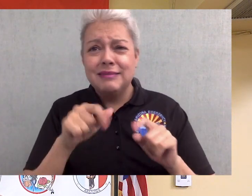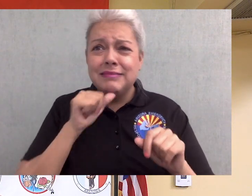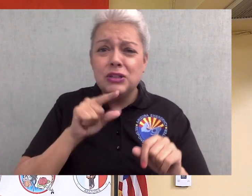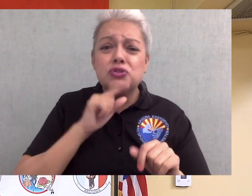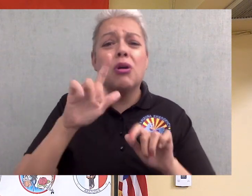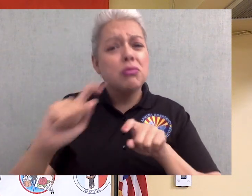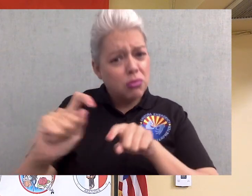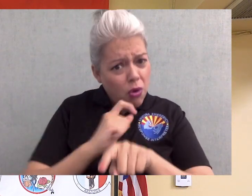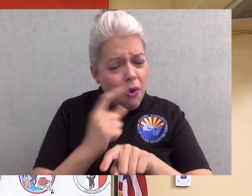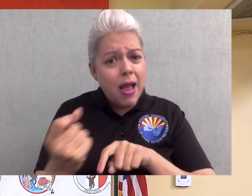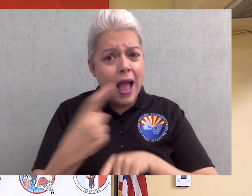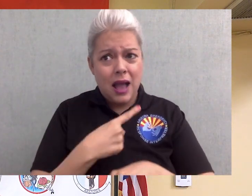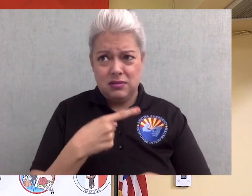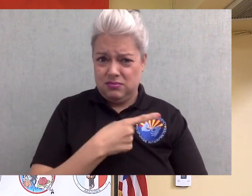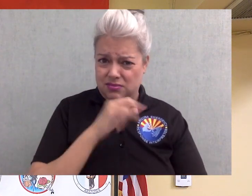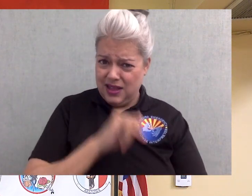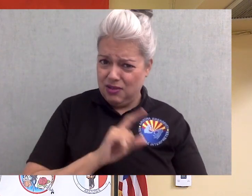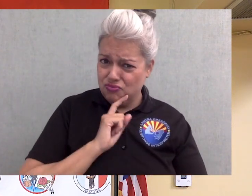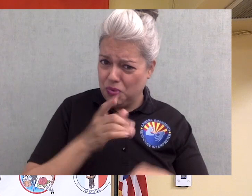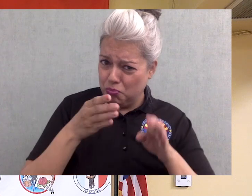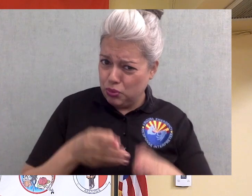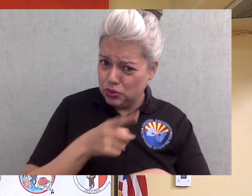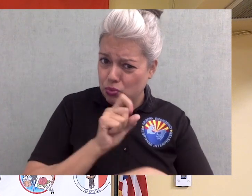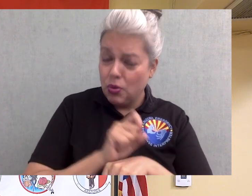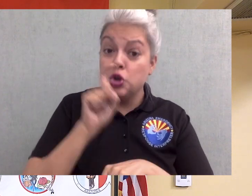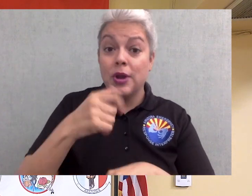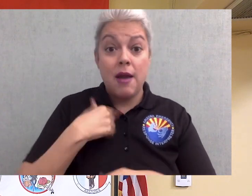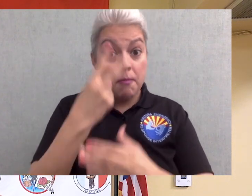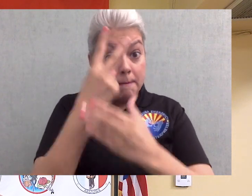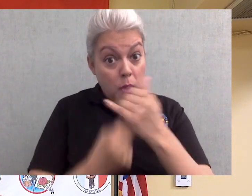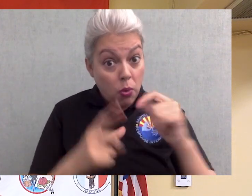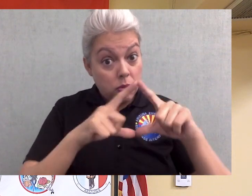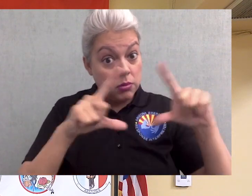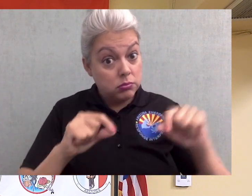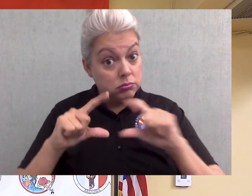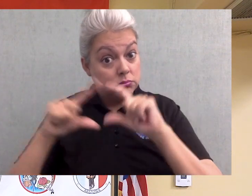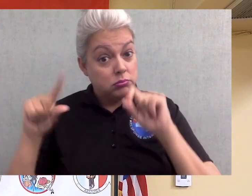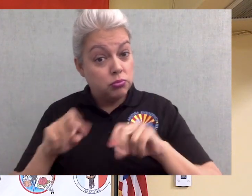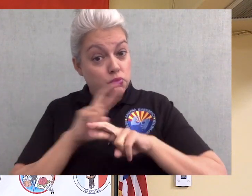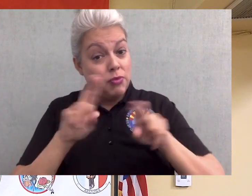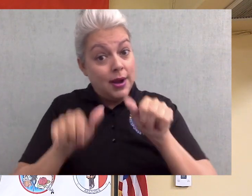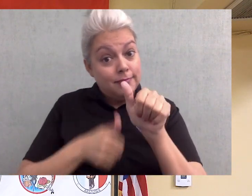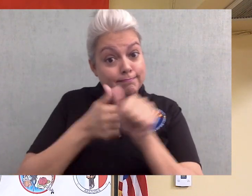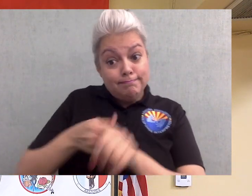tribe. Call in and ask, is this really valid? But they should have both badges with them at all times.